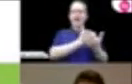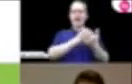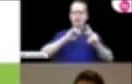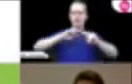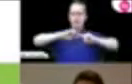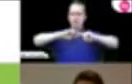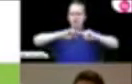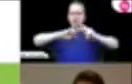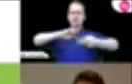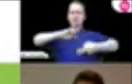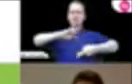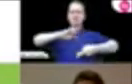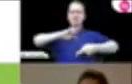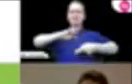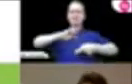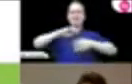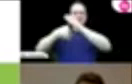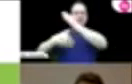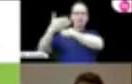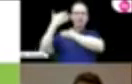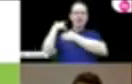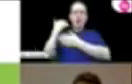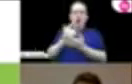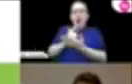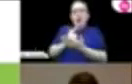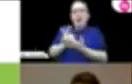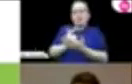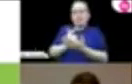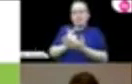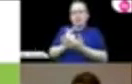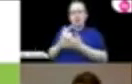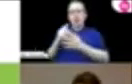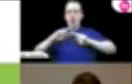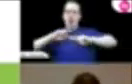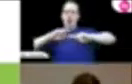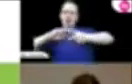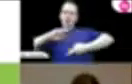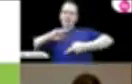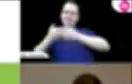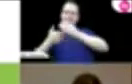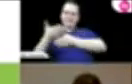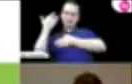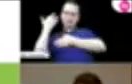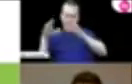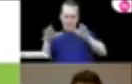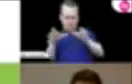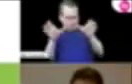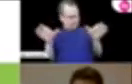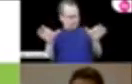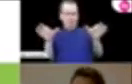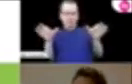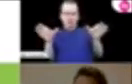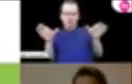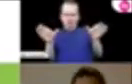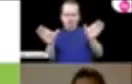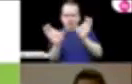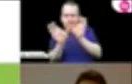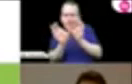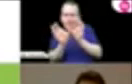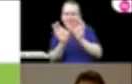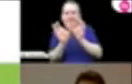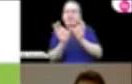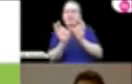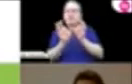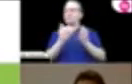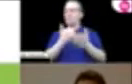history, or lesbian or trans history. So this, that kind of duality. It's